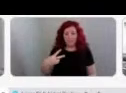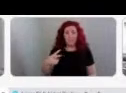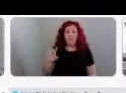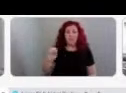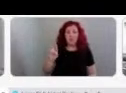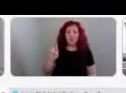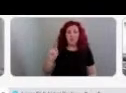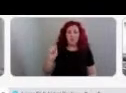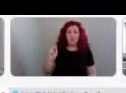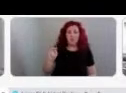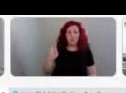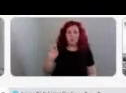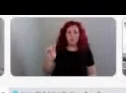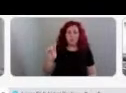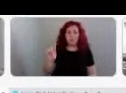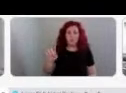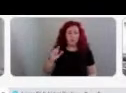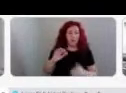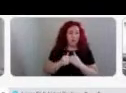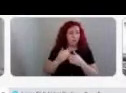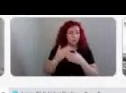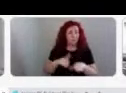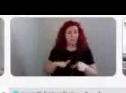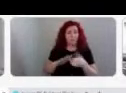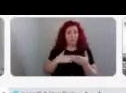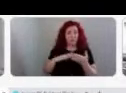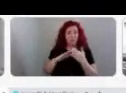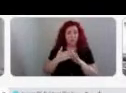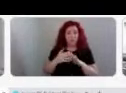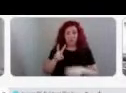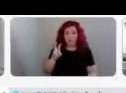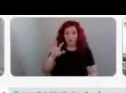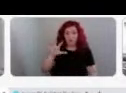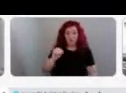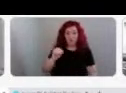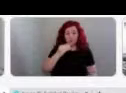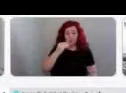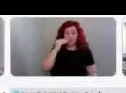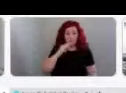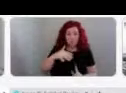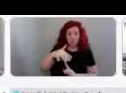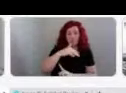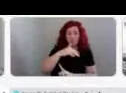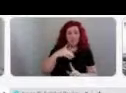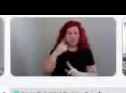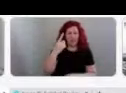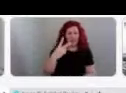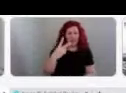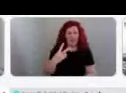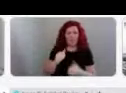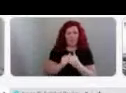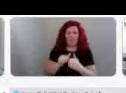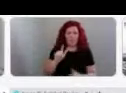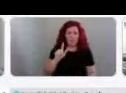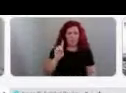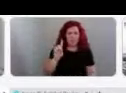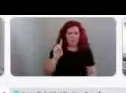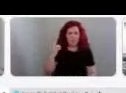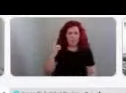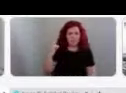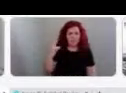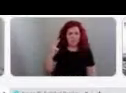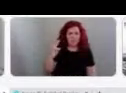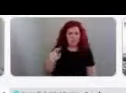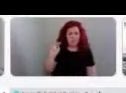dividing my community of 250 homes immediately around me in half with the ld 17 to the